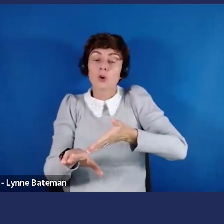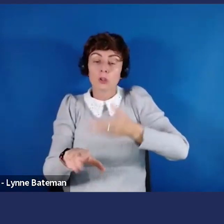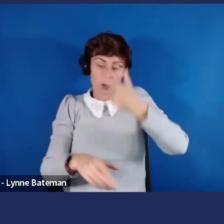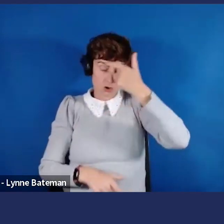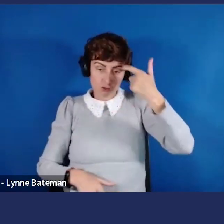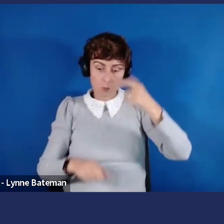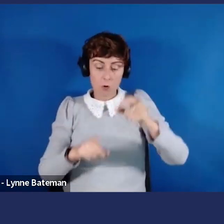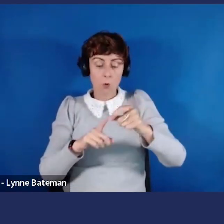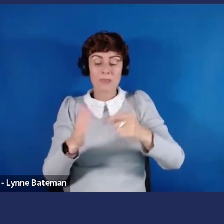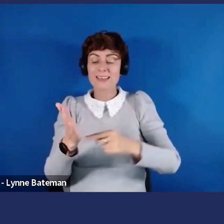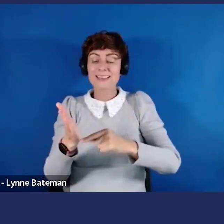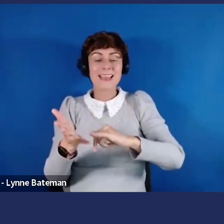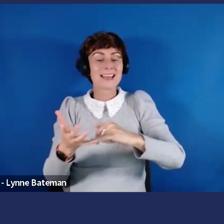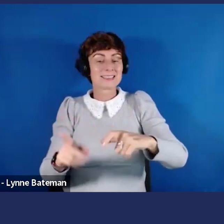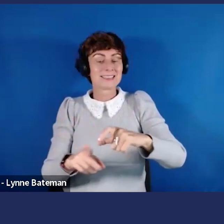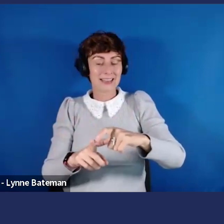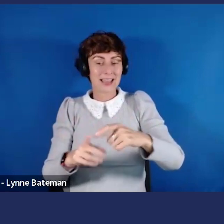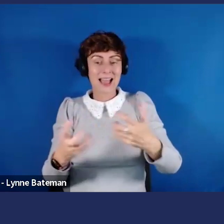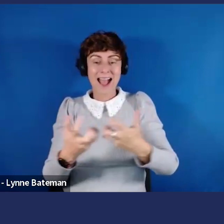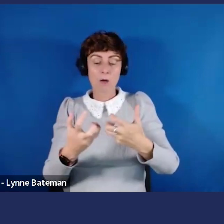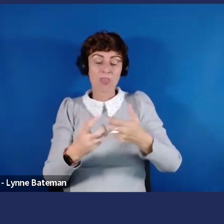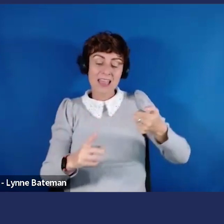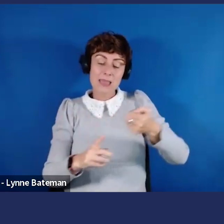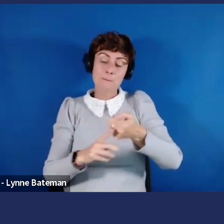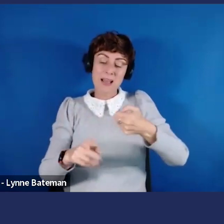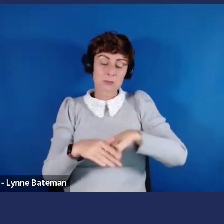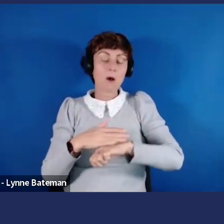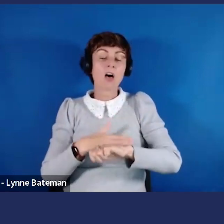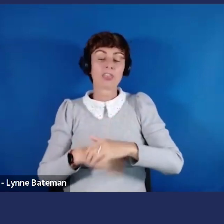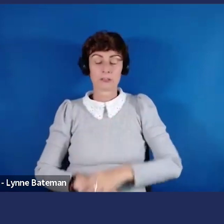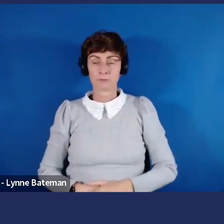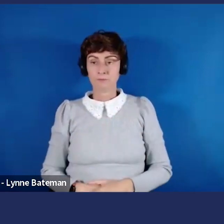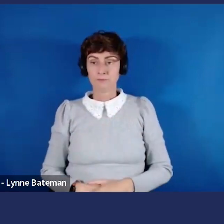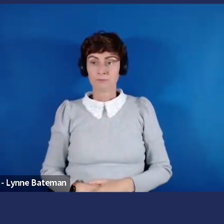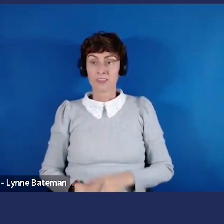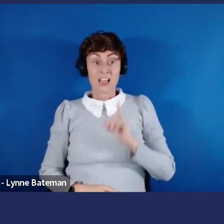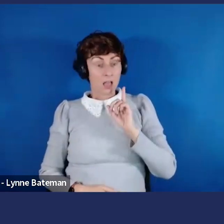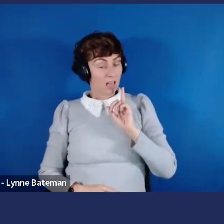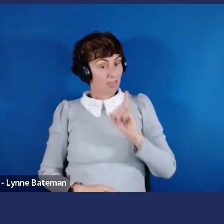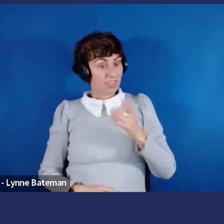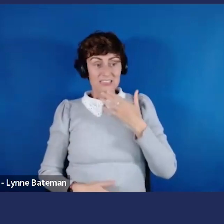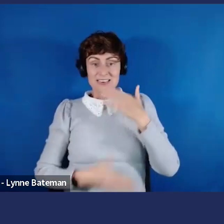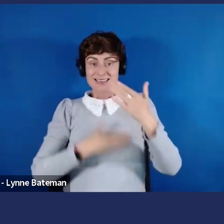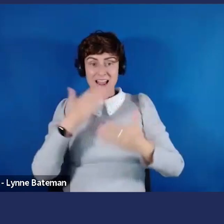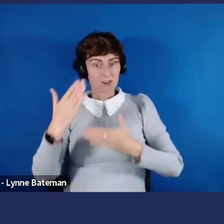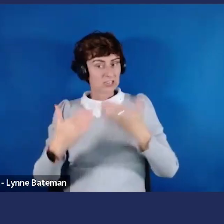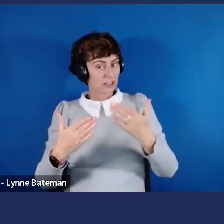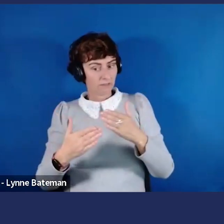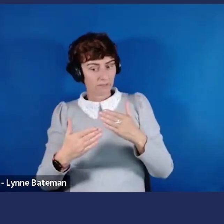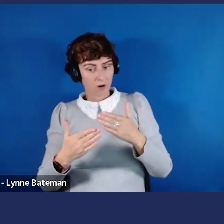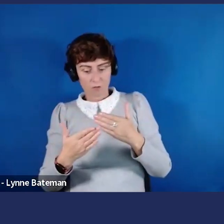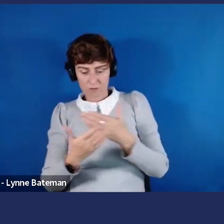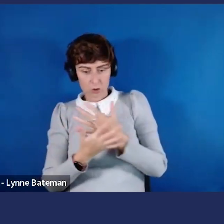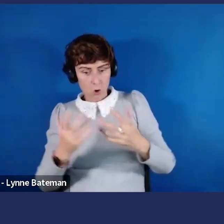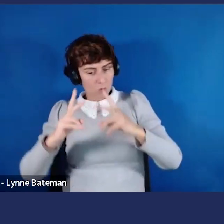PTSD and the impact of birth. But this narrative really didn't fit with the stories that I was hearing from